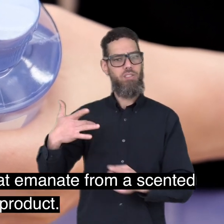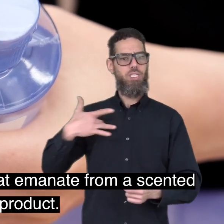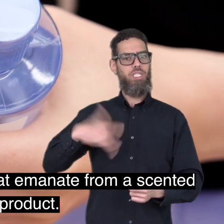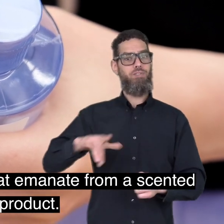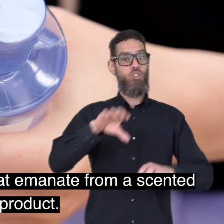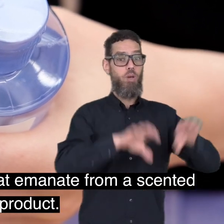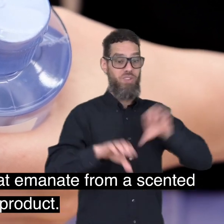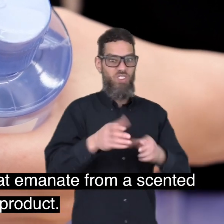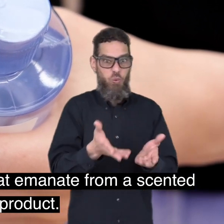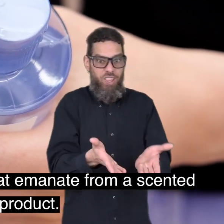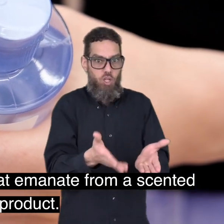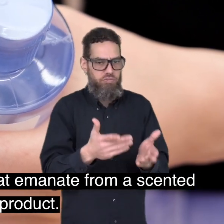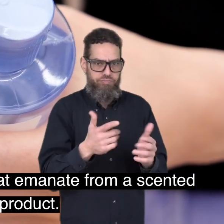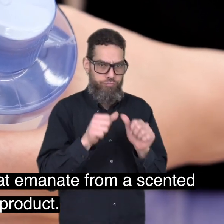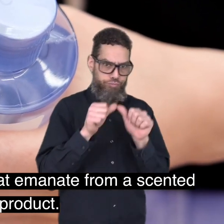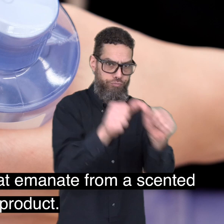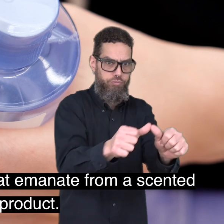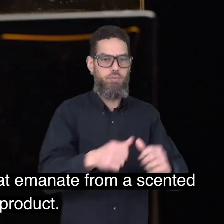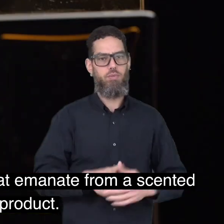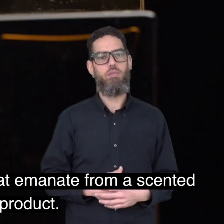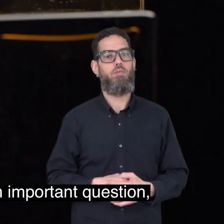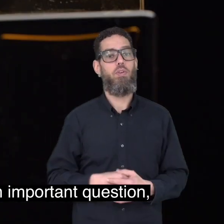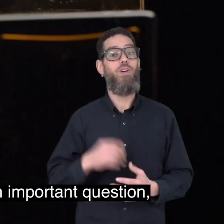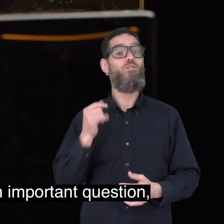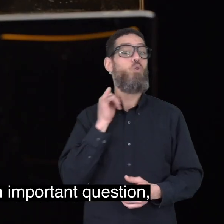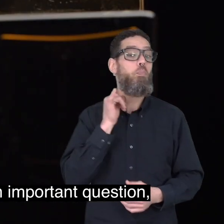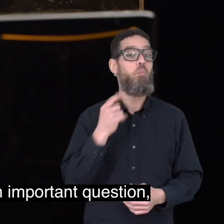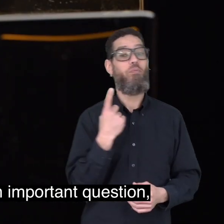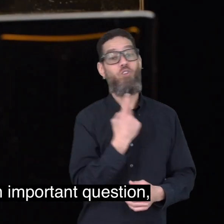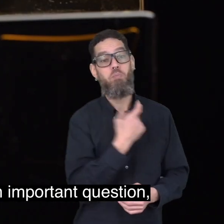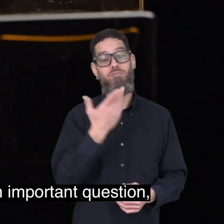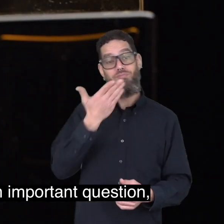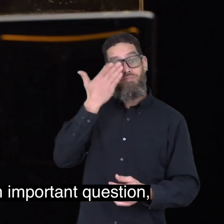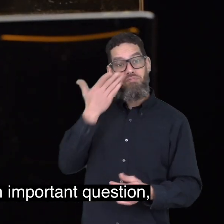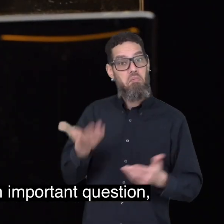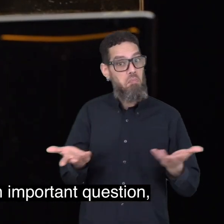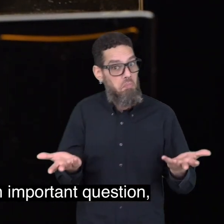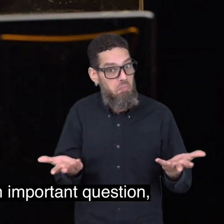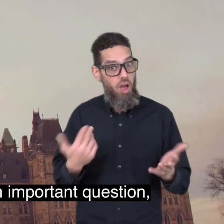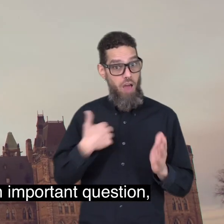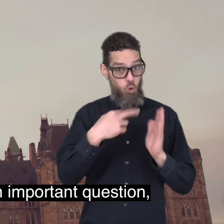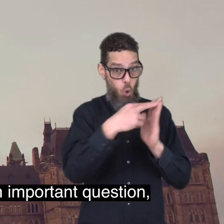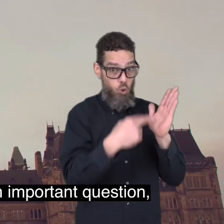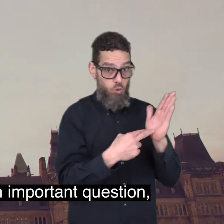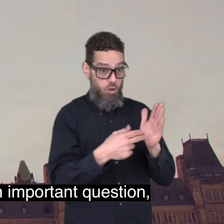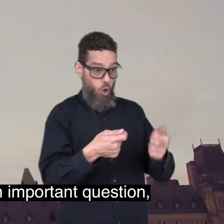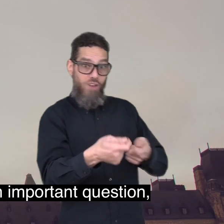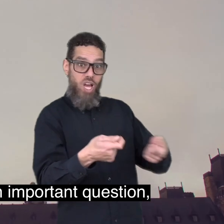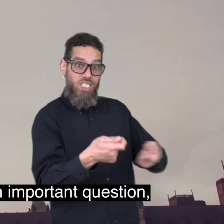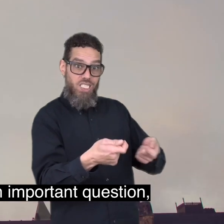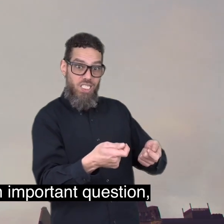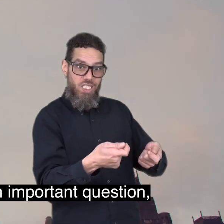product, so they still react to a scent-free product. Fragrances. Do fragrances even have